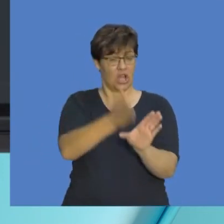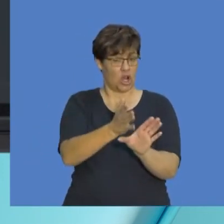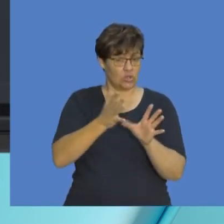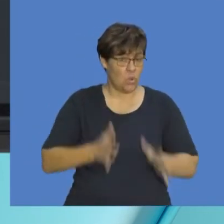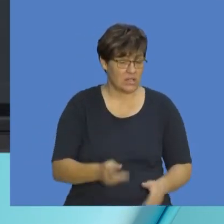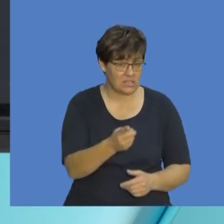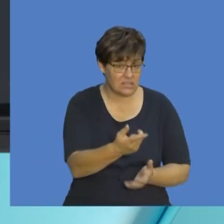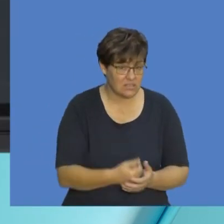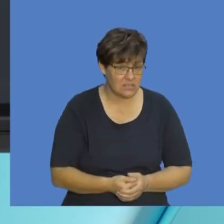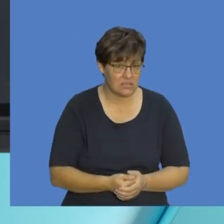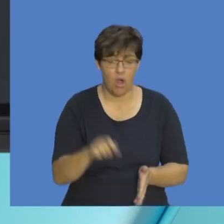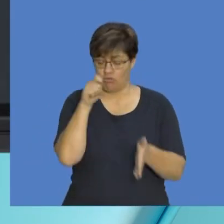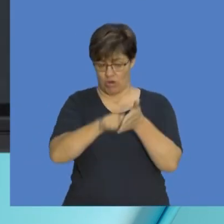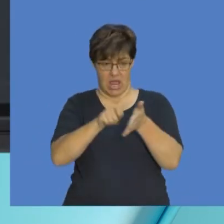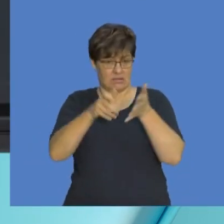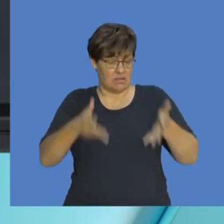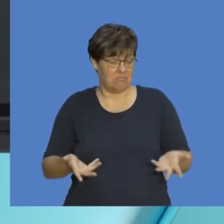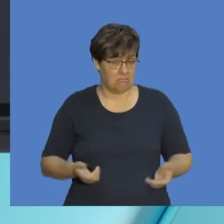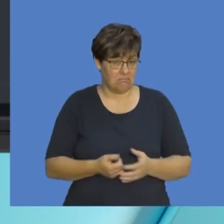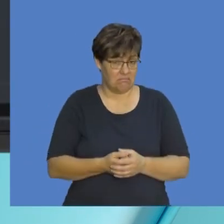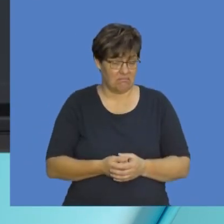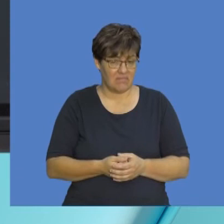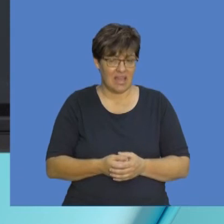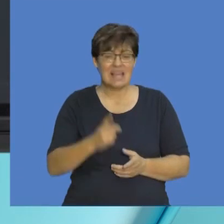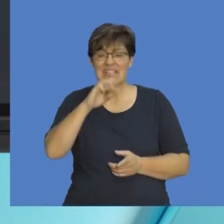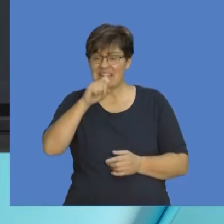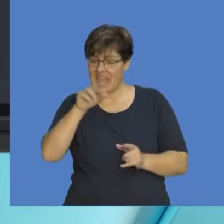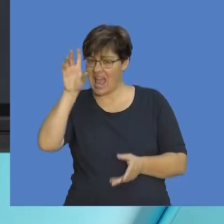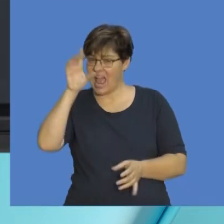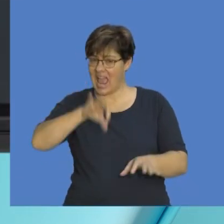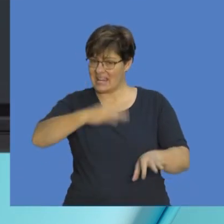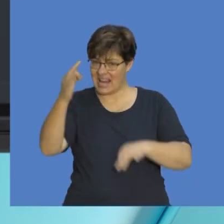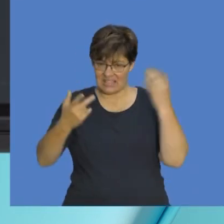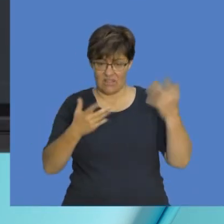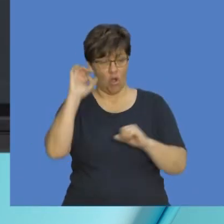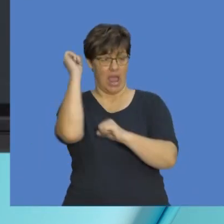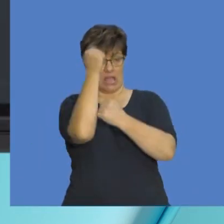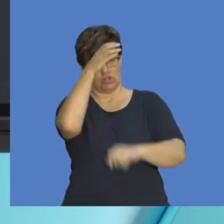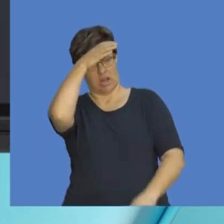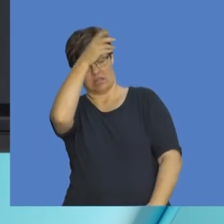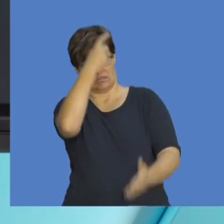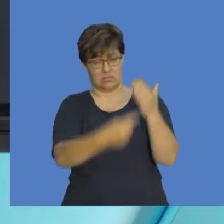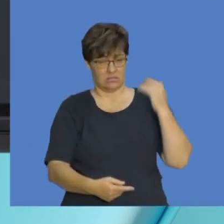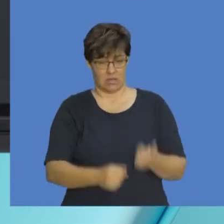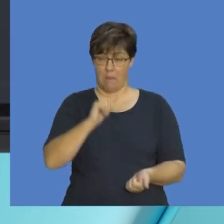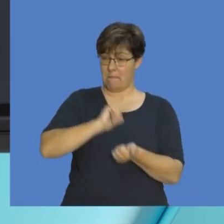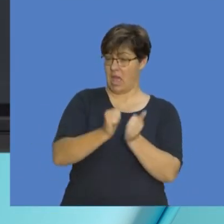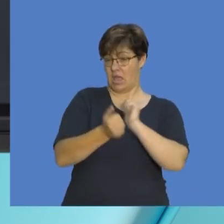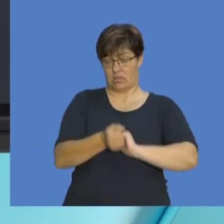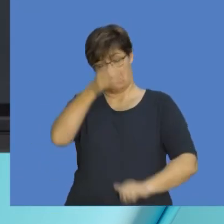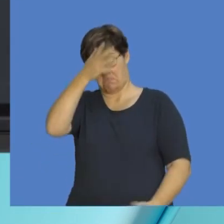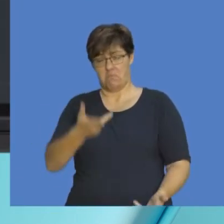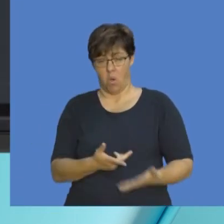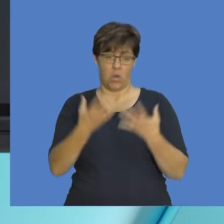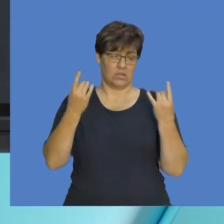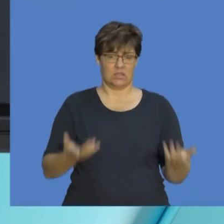be a psychologist. You want to be a writer. Data analysis is not for engineers, maths,